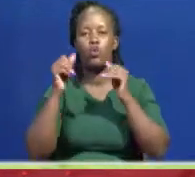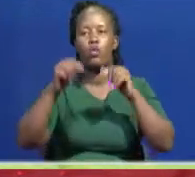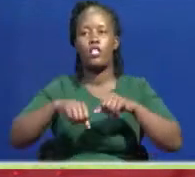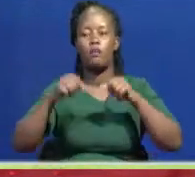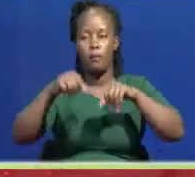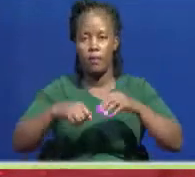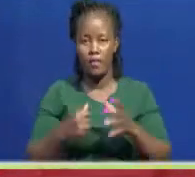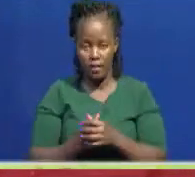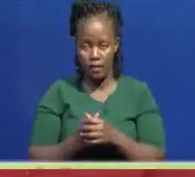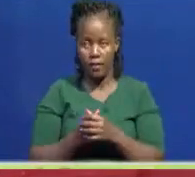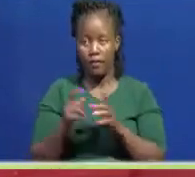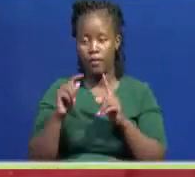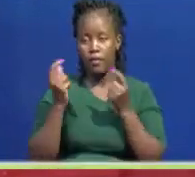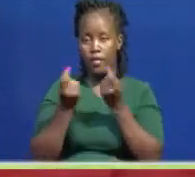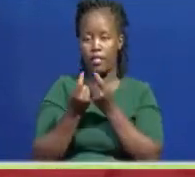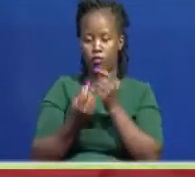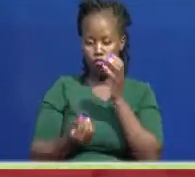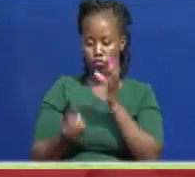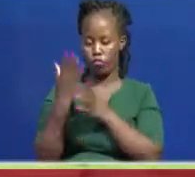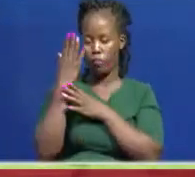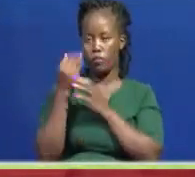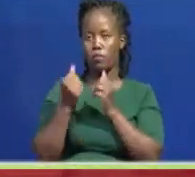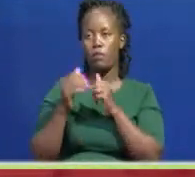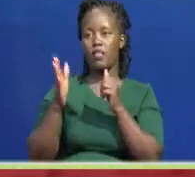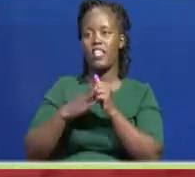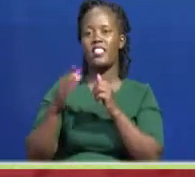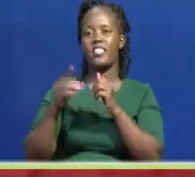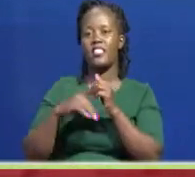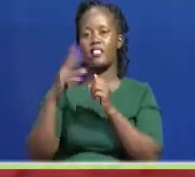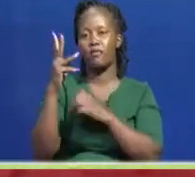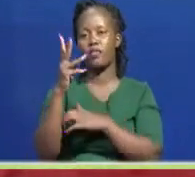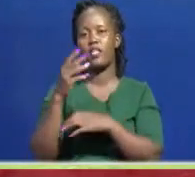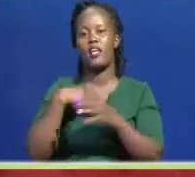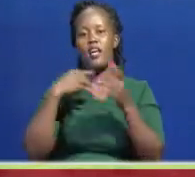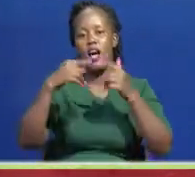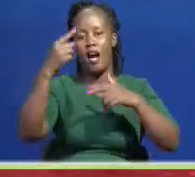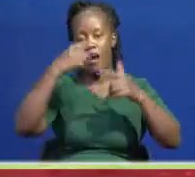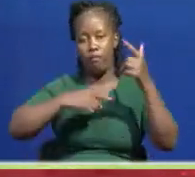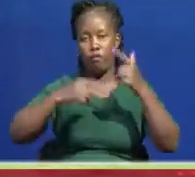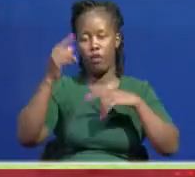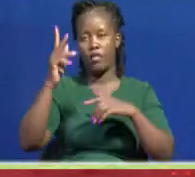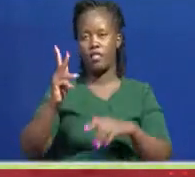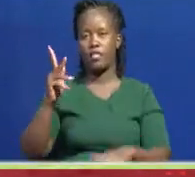formed on 12th of March 1964, has won the Kenya Premier League title 12 times.